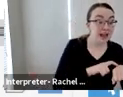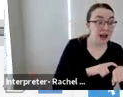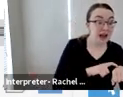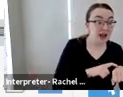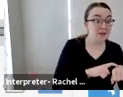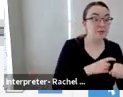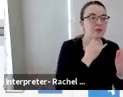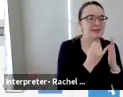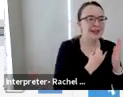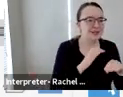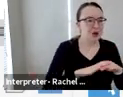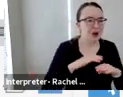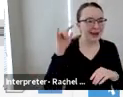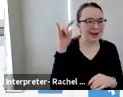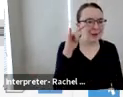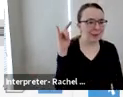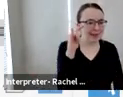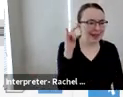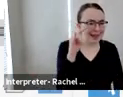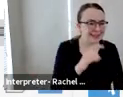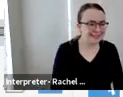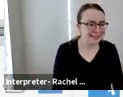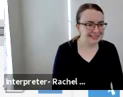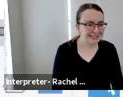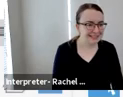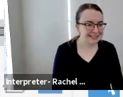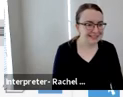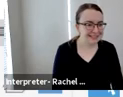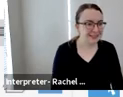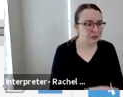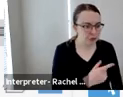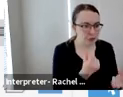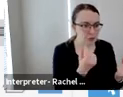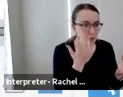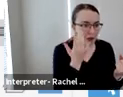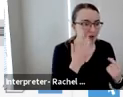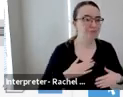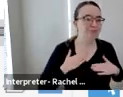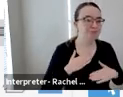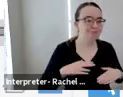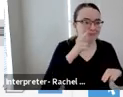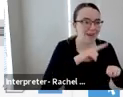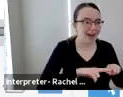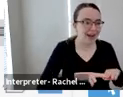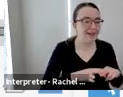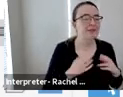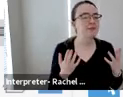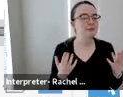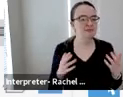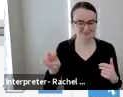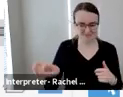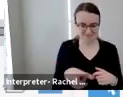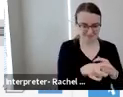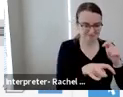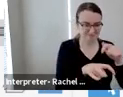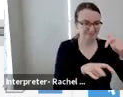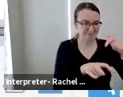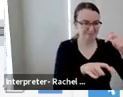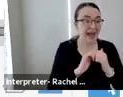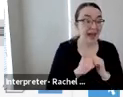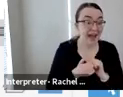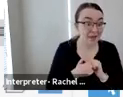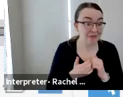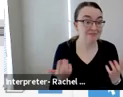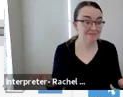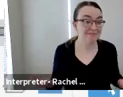on airplanes, right? You do it because you enjoy it, all right? So what is your best recommendation for